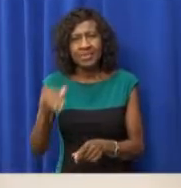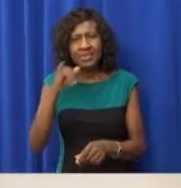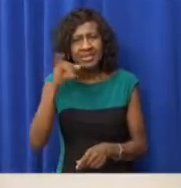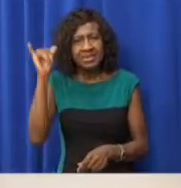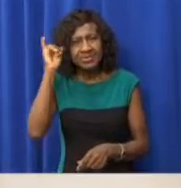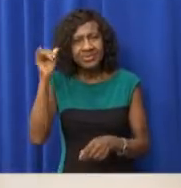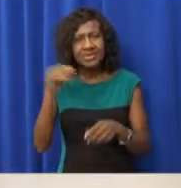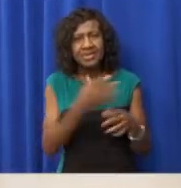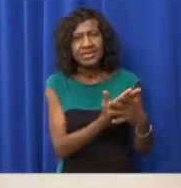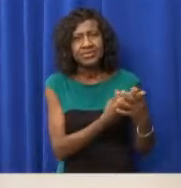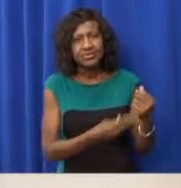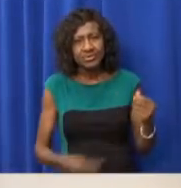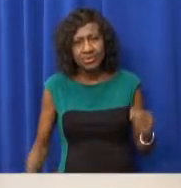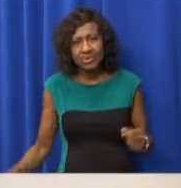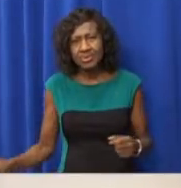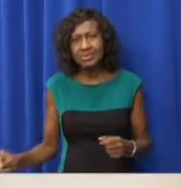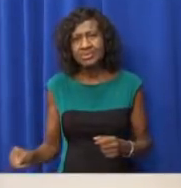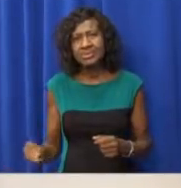Yesterday's